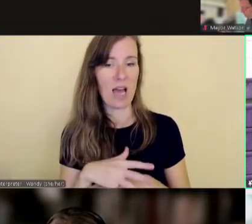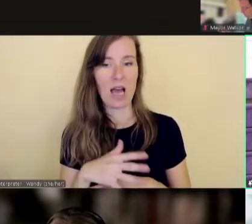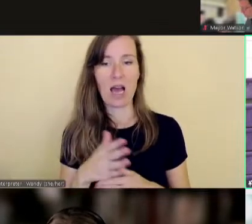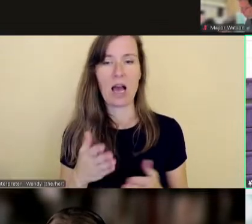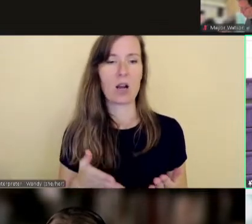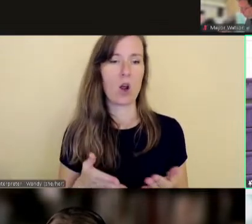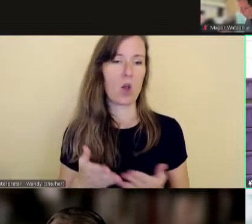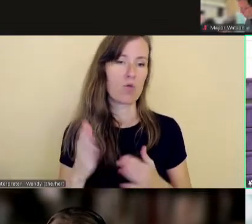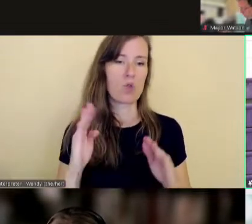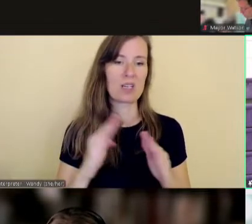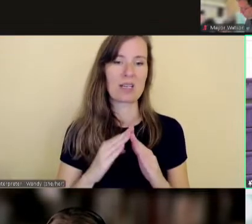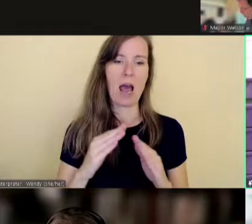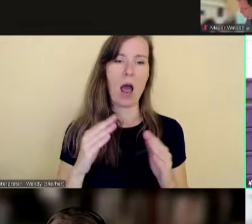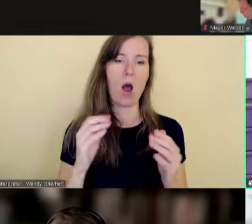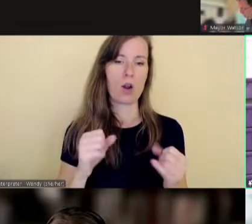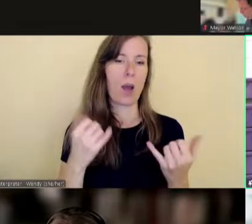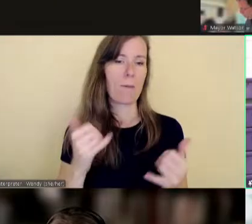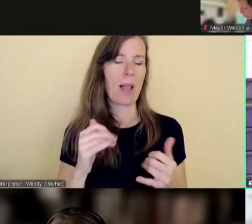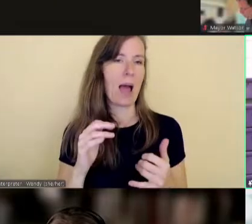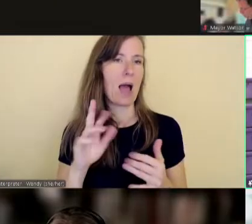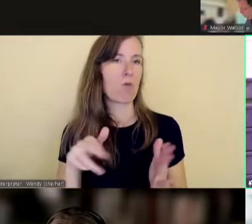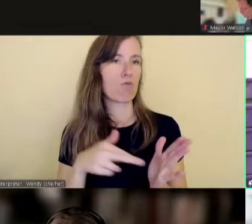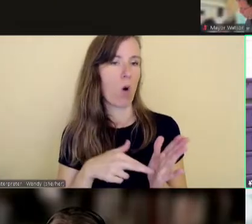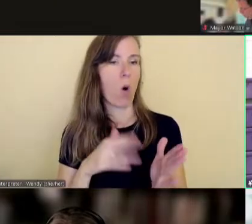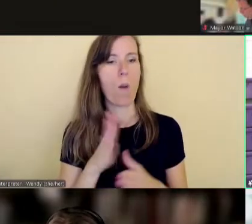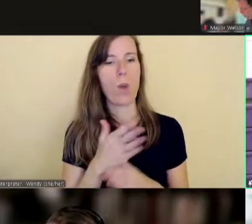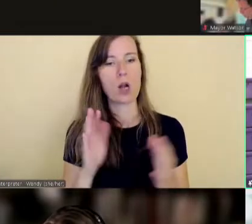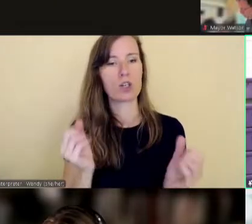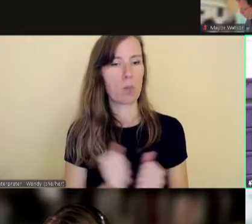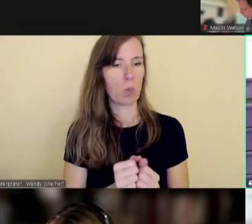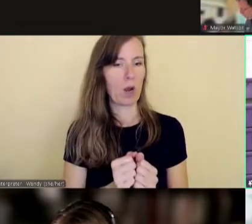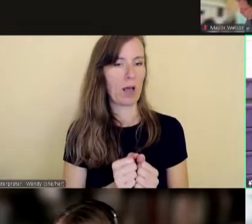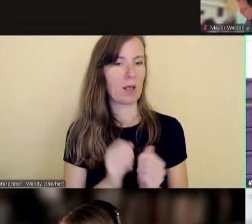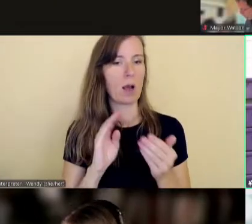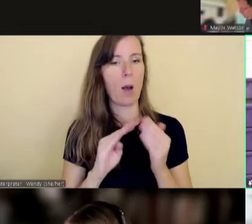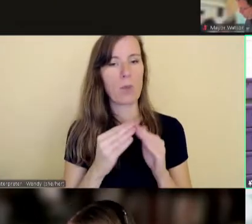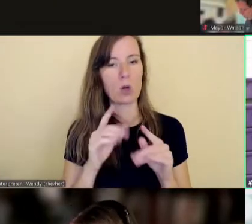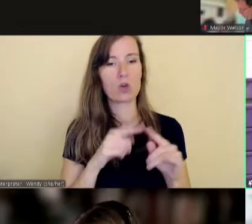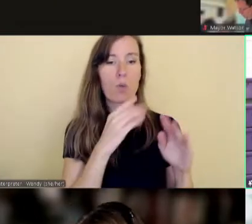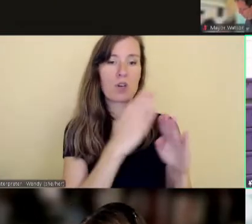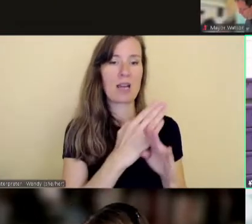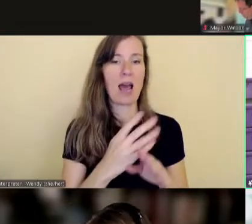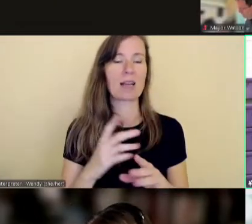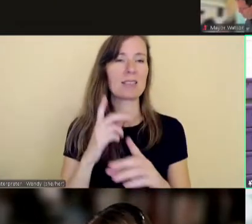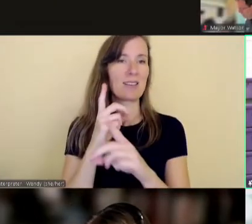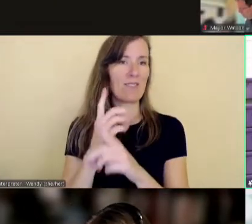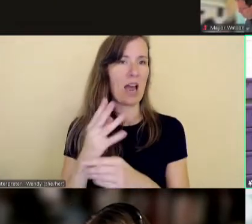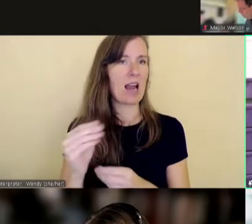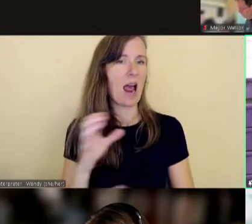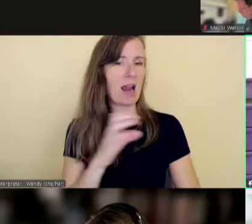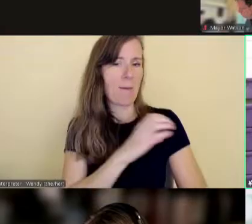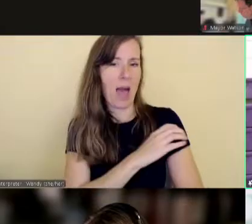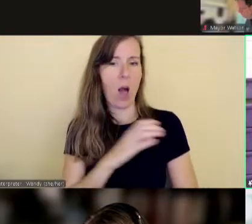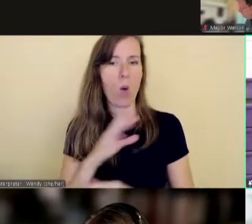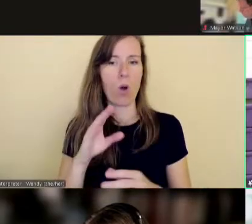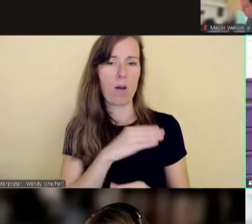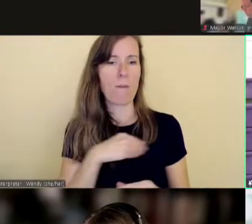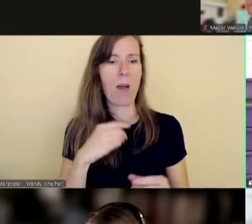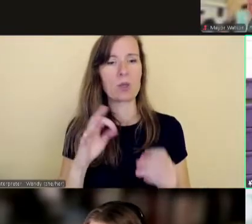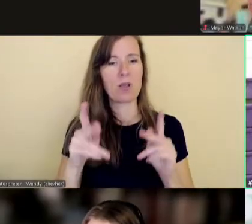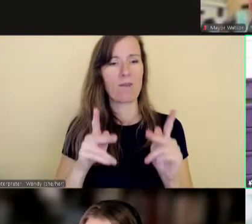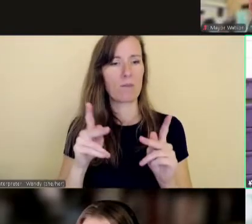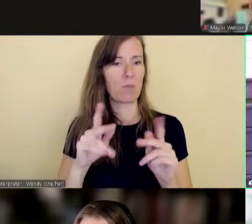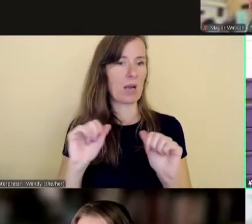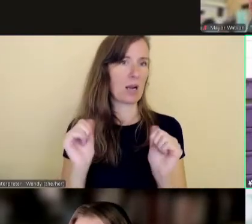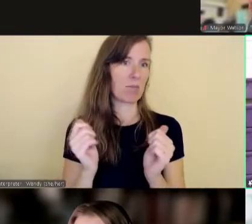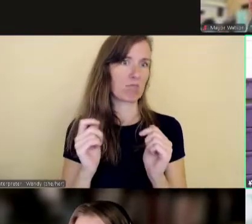protect, defend, and empower the members of the community that have been targeted and scapegoated by the federal government. And we had a couple of specific ideas that we were hoping to